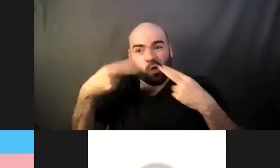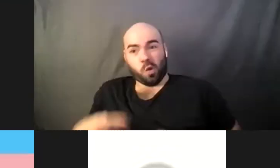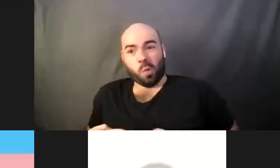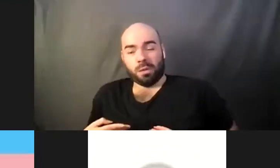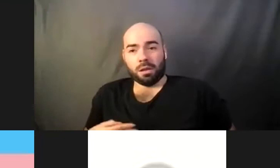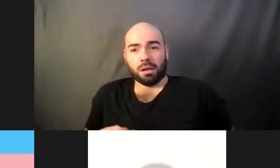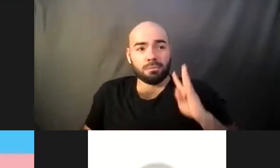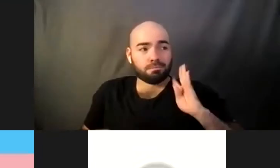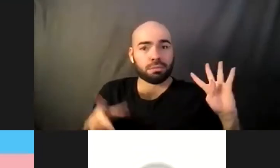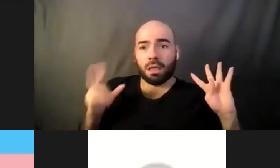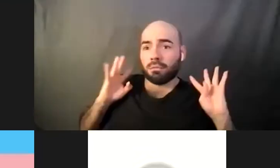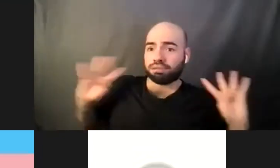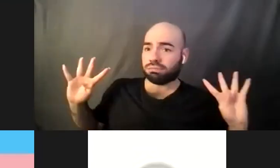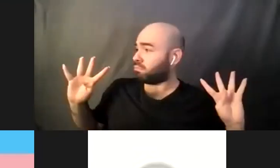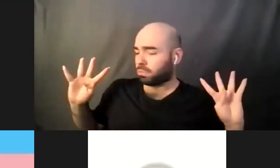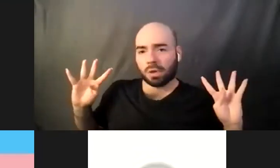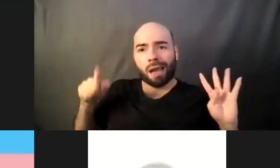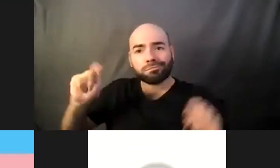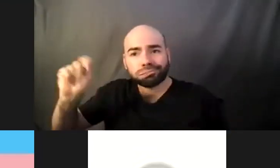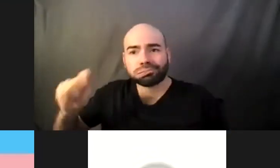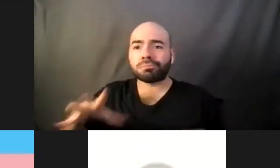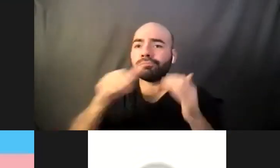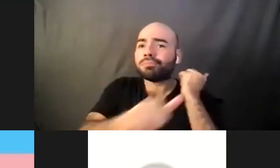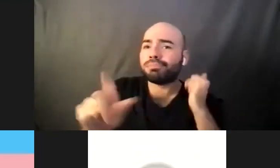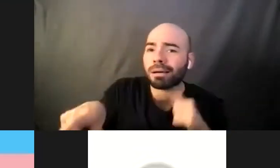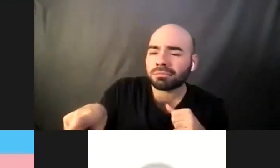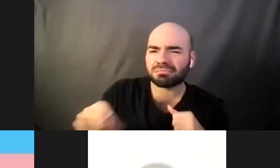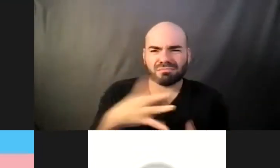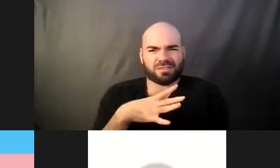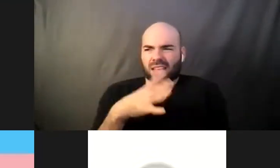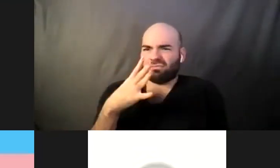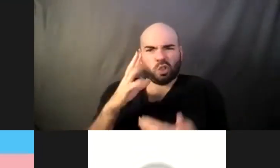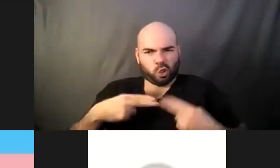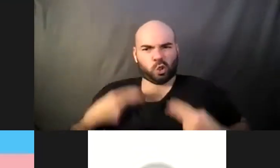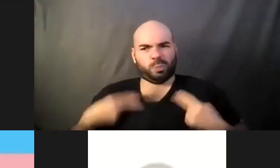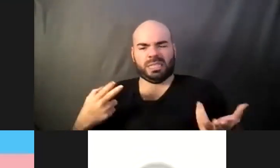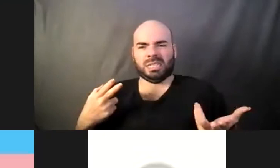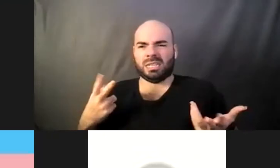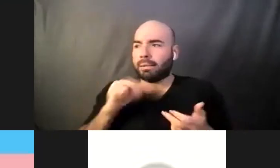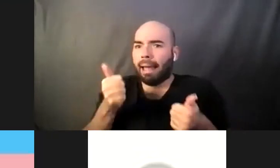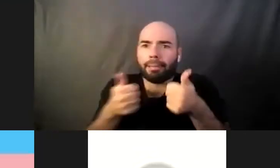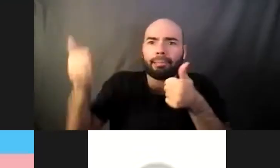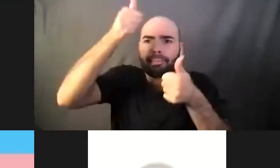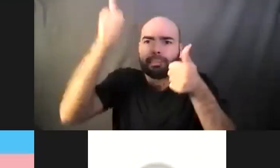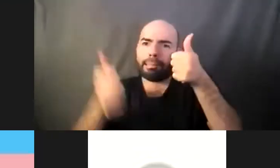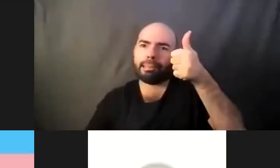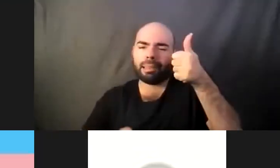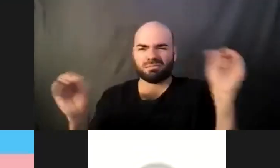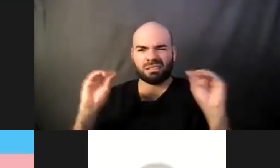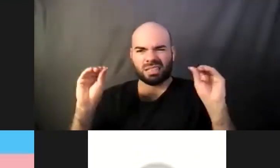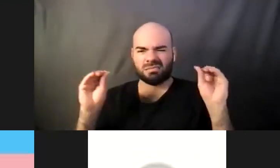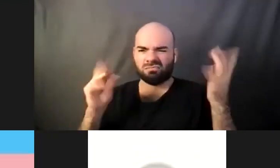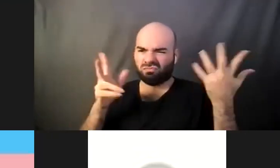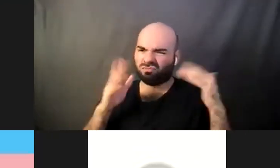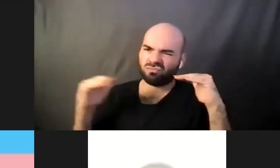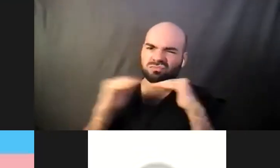pee, you have to poop. So there's no reason for anybody to ever make me feel like I don't belong